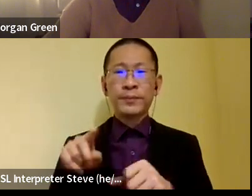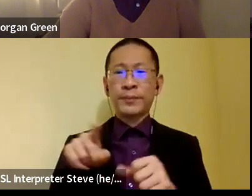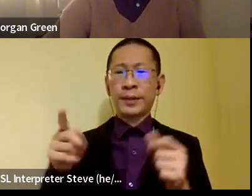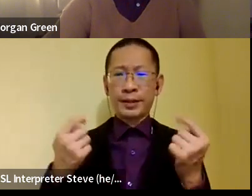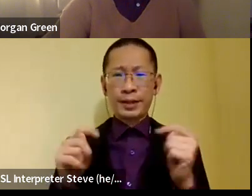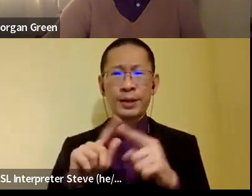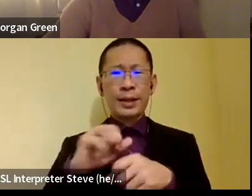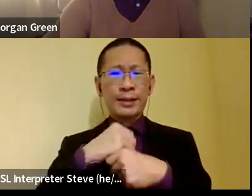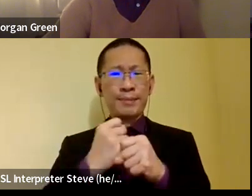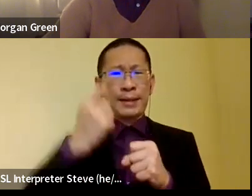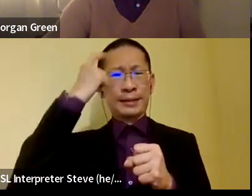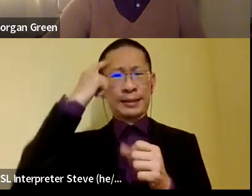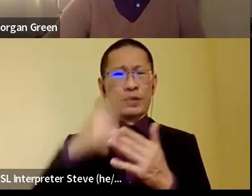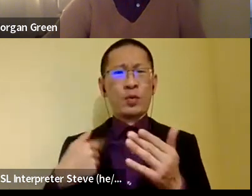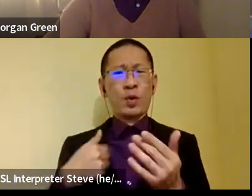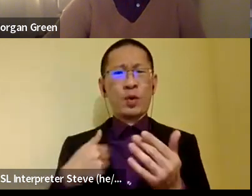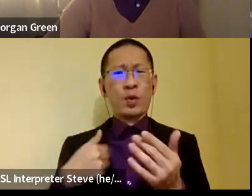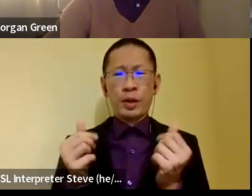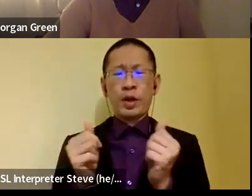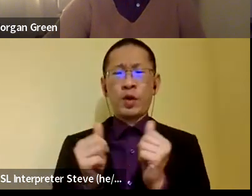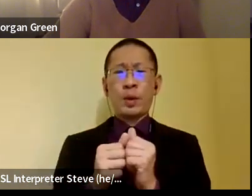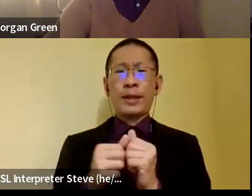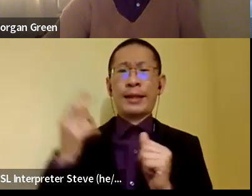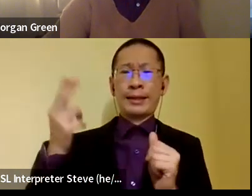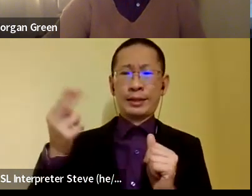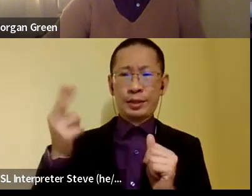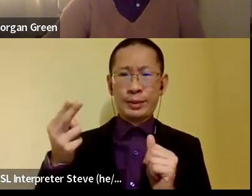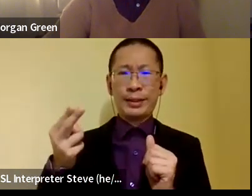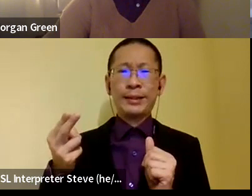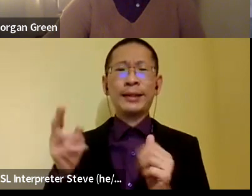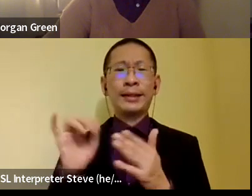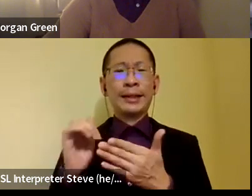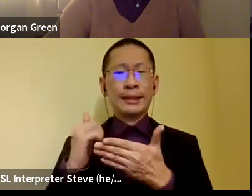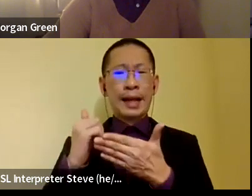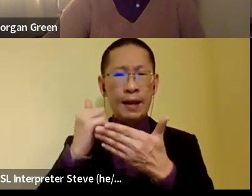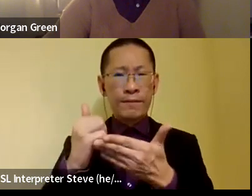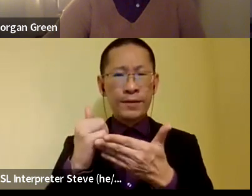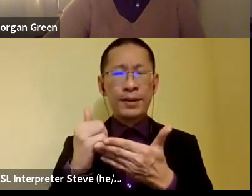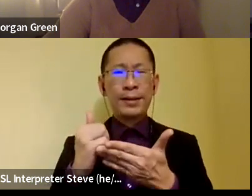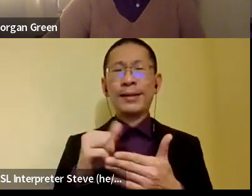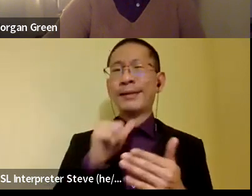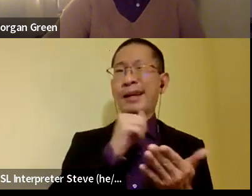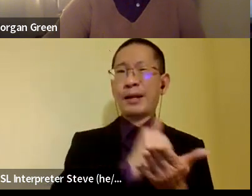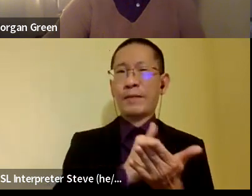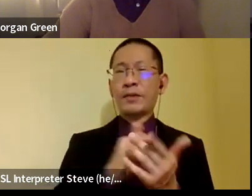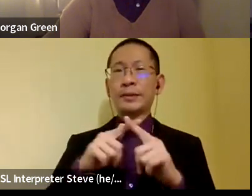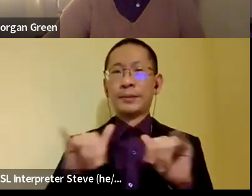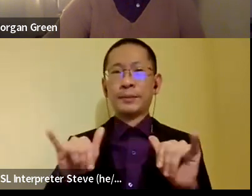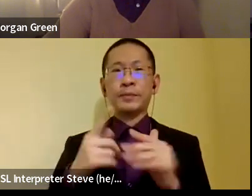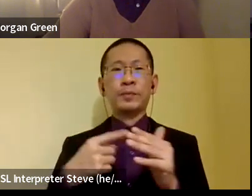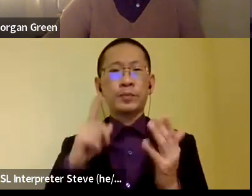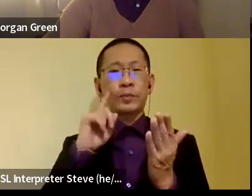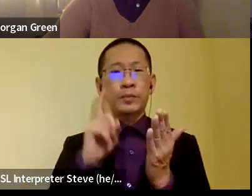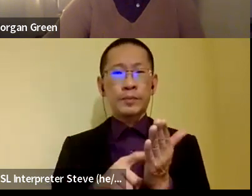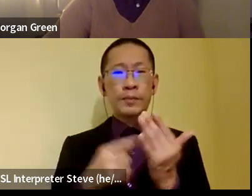to make sense of what we're doing in the context of history, which is helpful and unhelpful at the same time. What we're finding